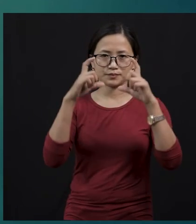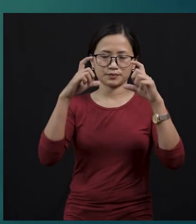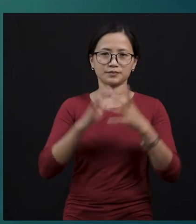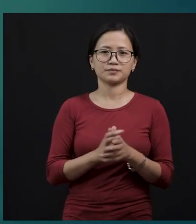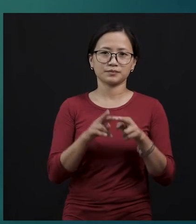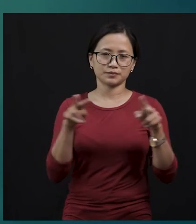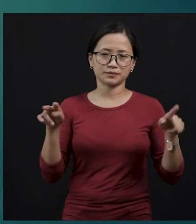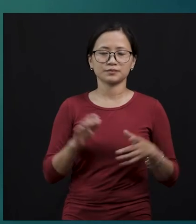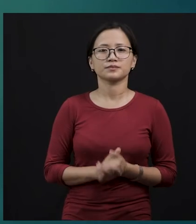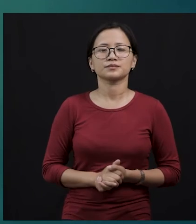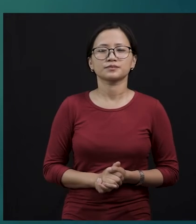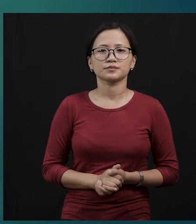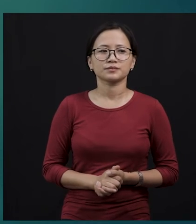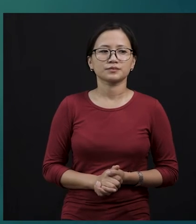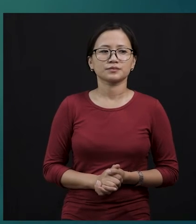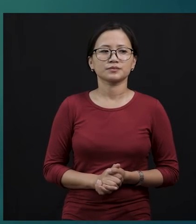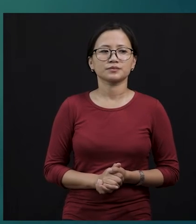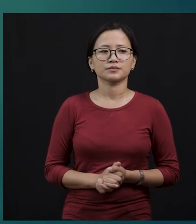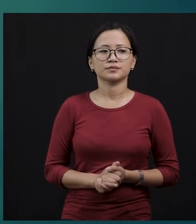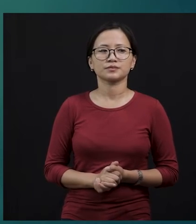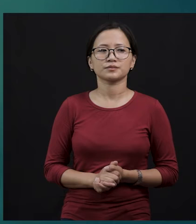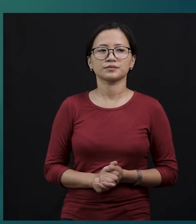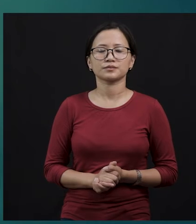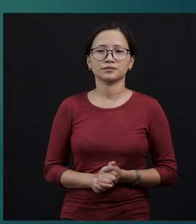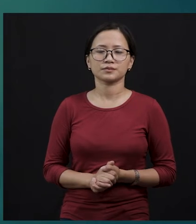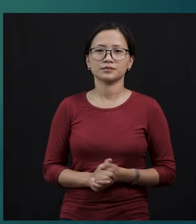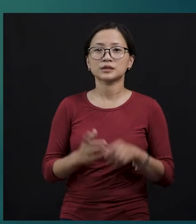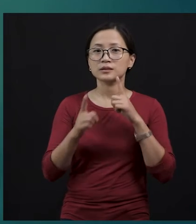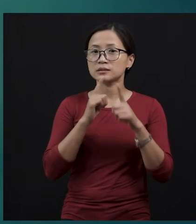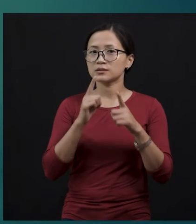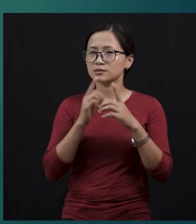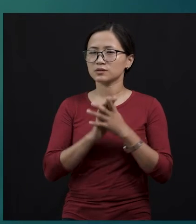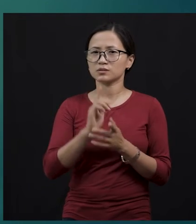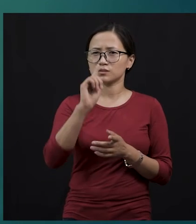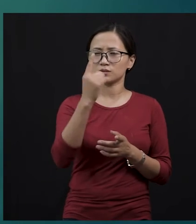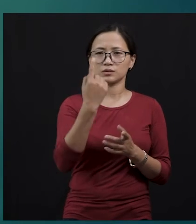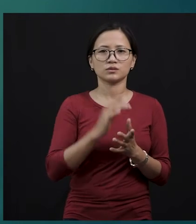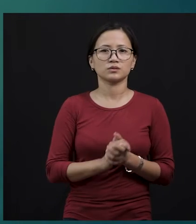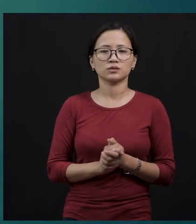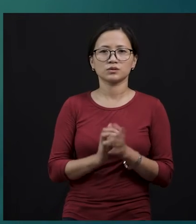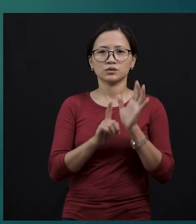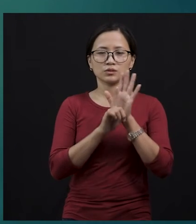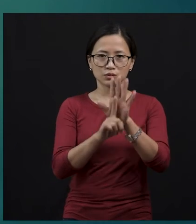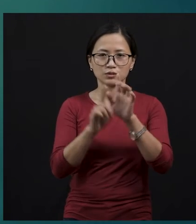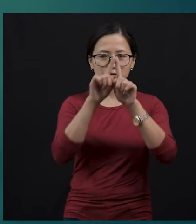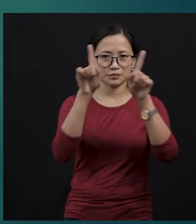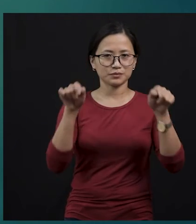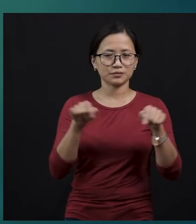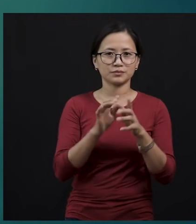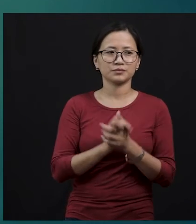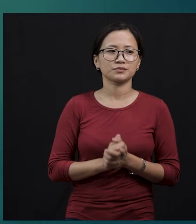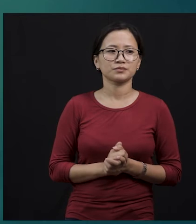bridges, different kinds of bridges. And we are going to discuss about one thing here. I'm not going to show you the picture right now. The